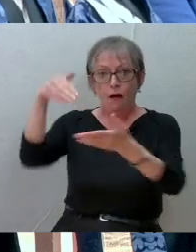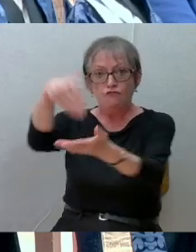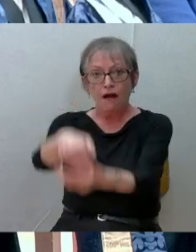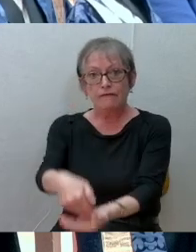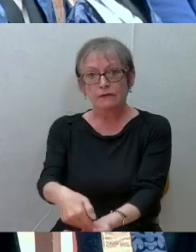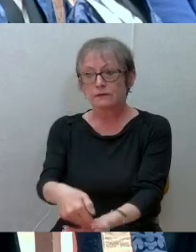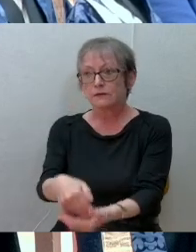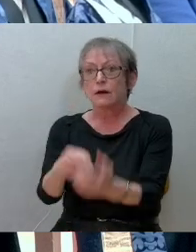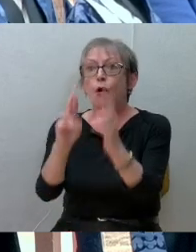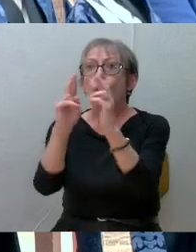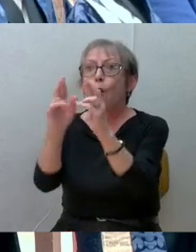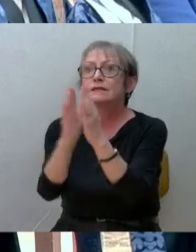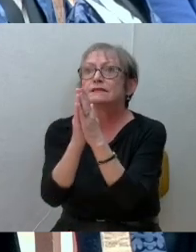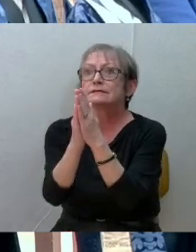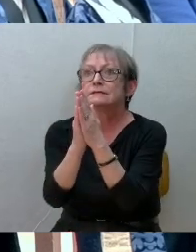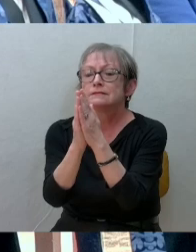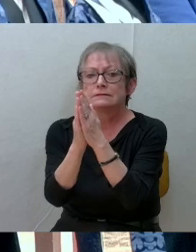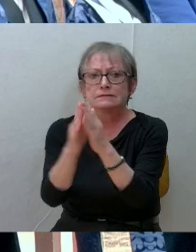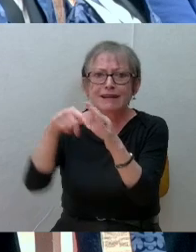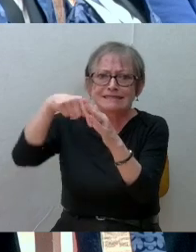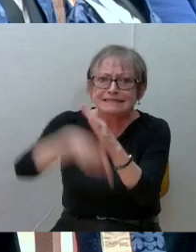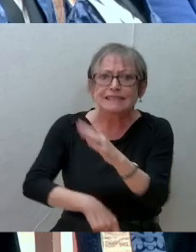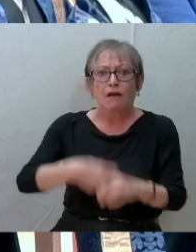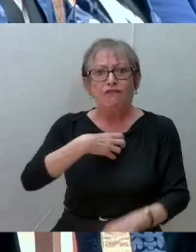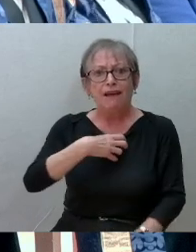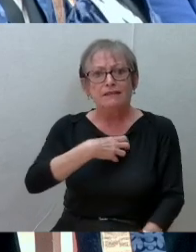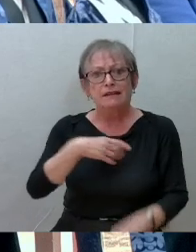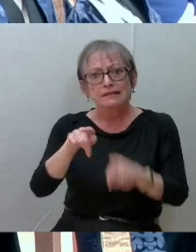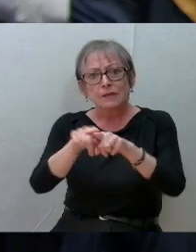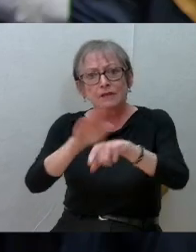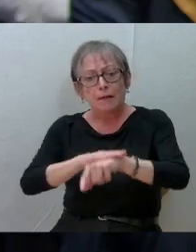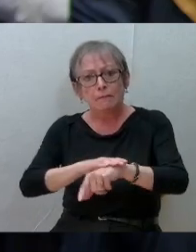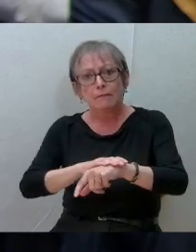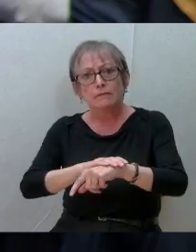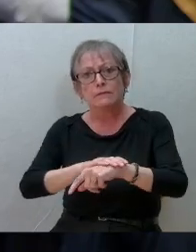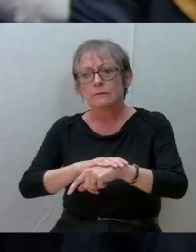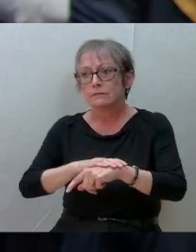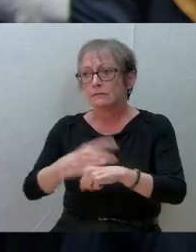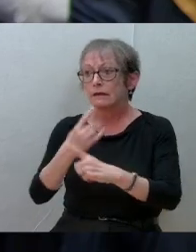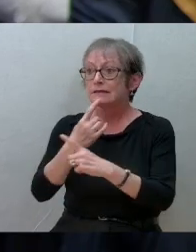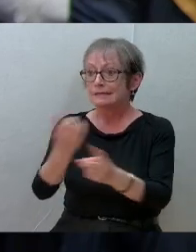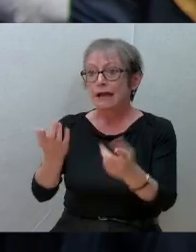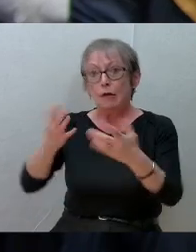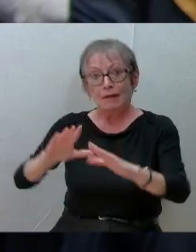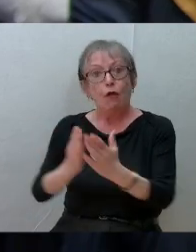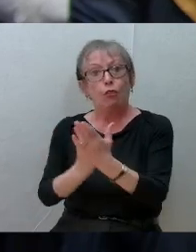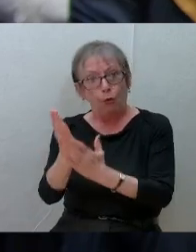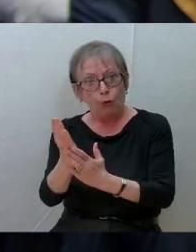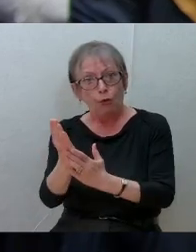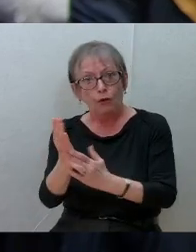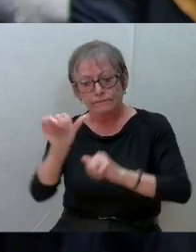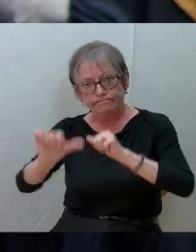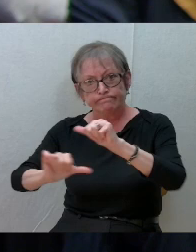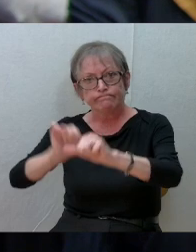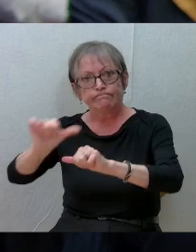with hopes and aspirations, but with deep fears as well. And I tell them that I have been through this as well, and so